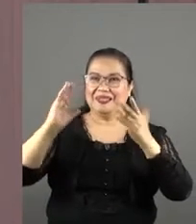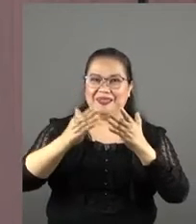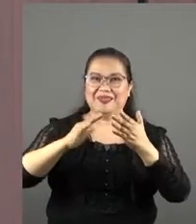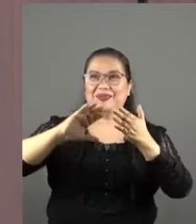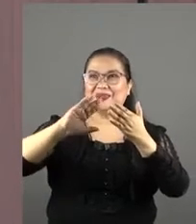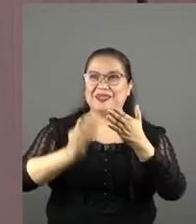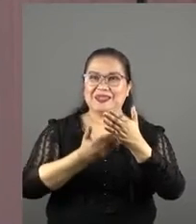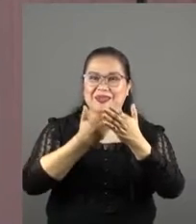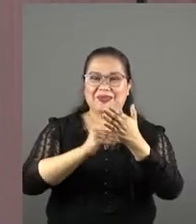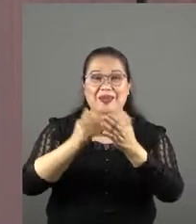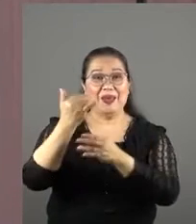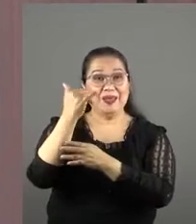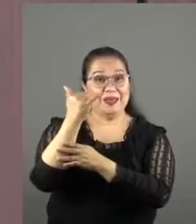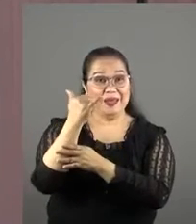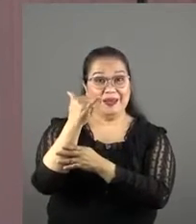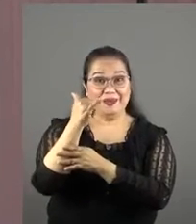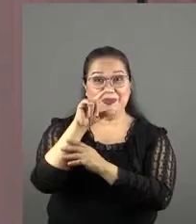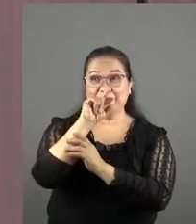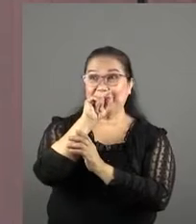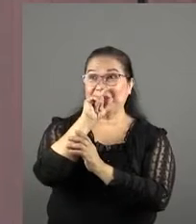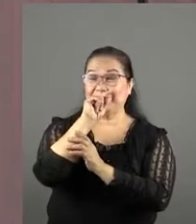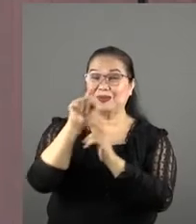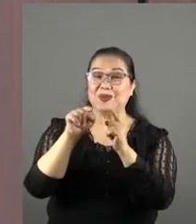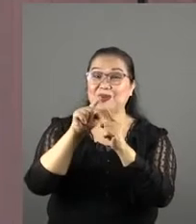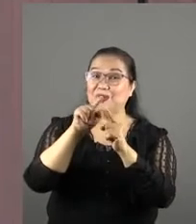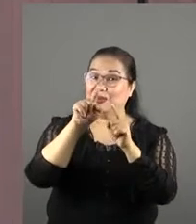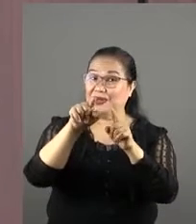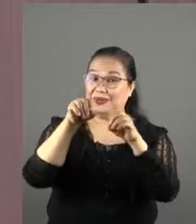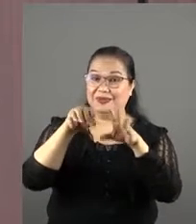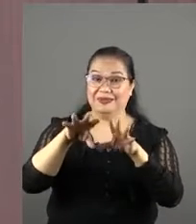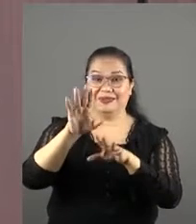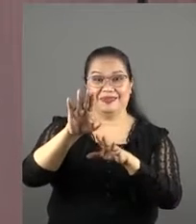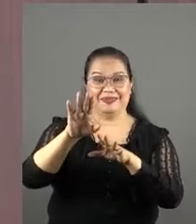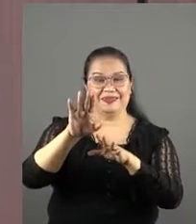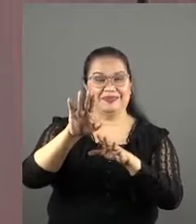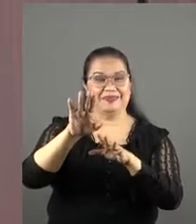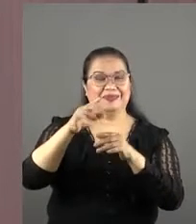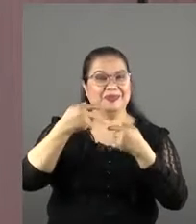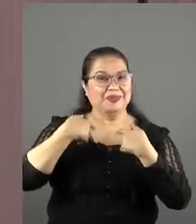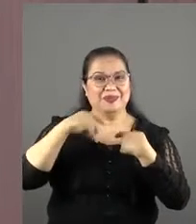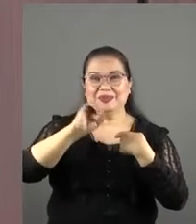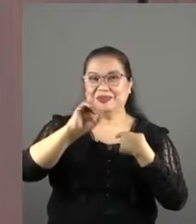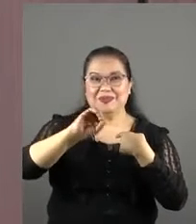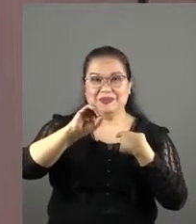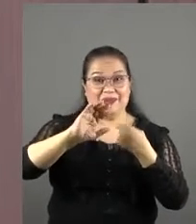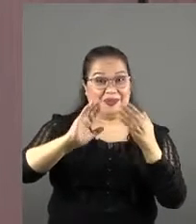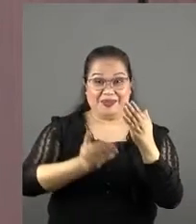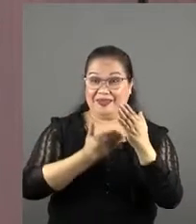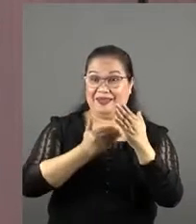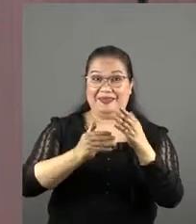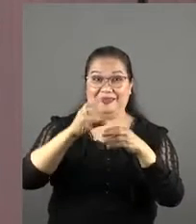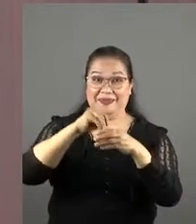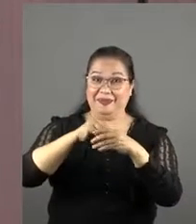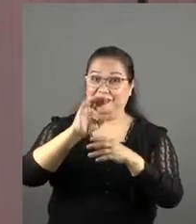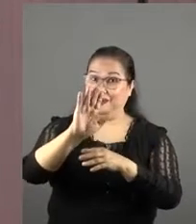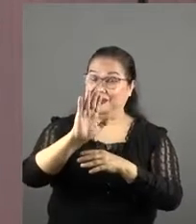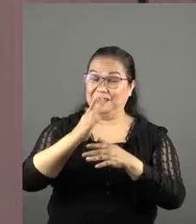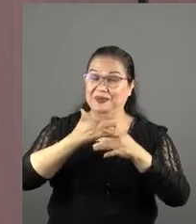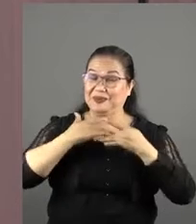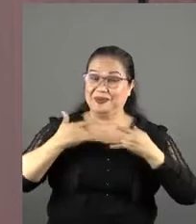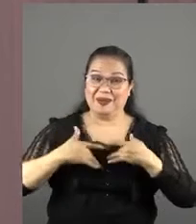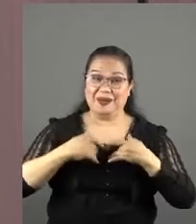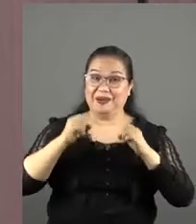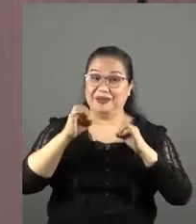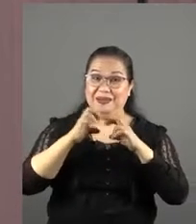singing yellow canary. When you lose your joy in Christ, when you're no longer singing inside your heart,